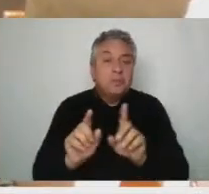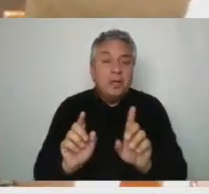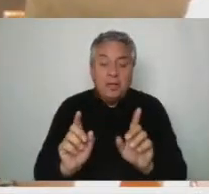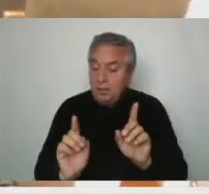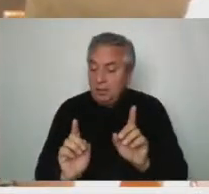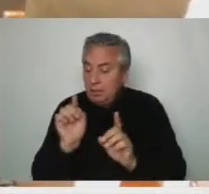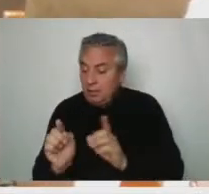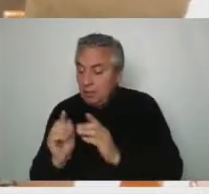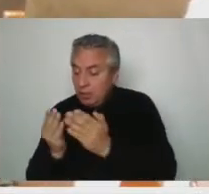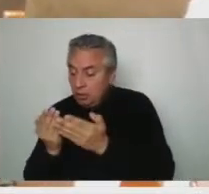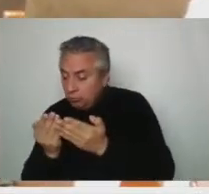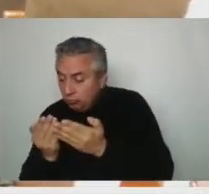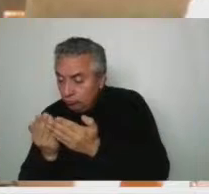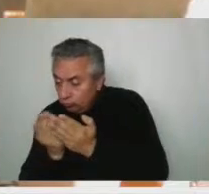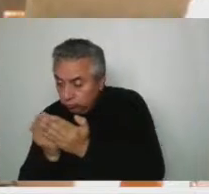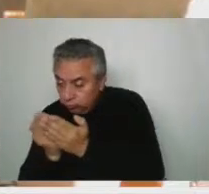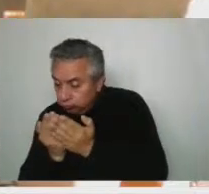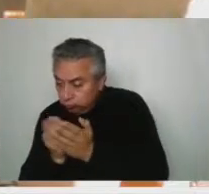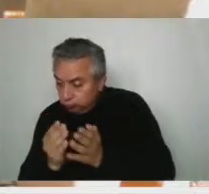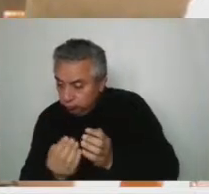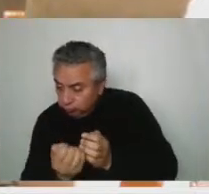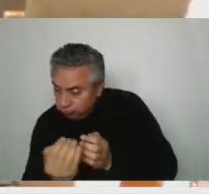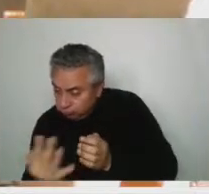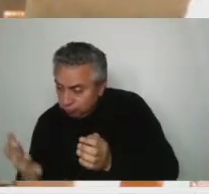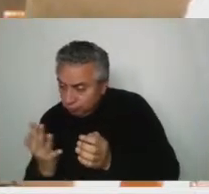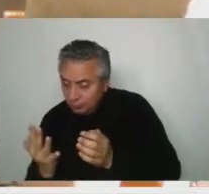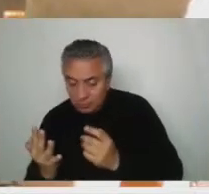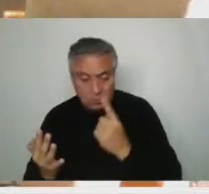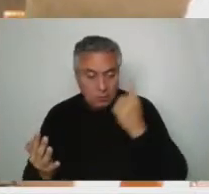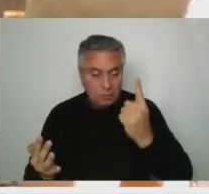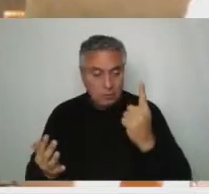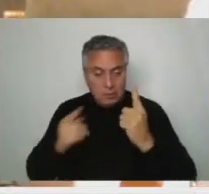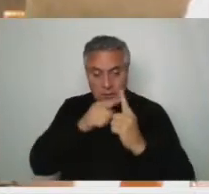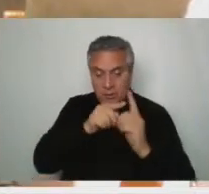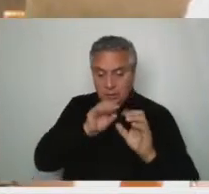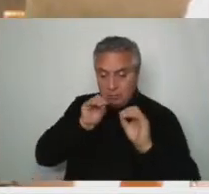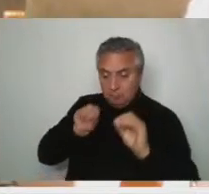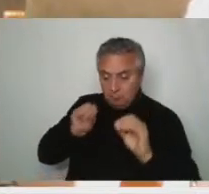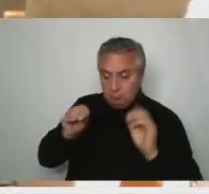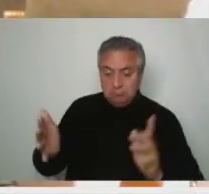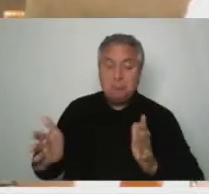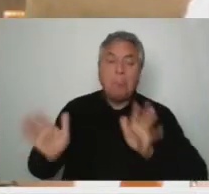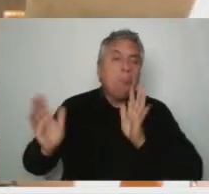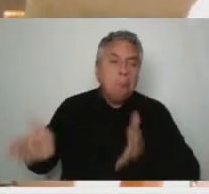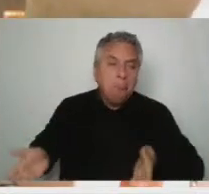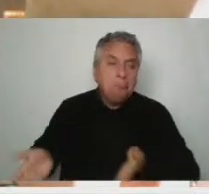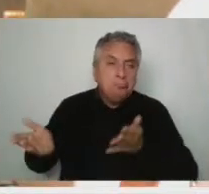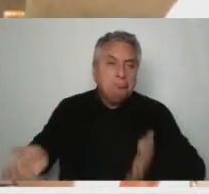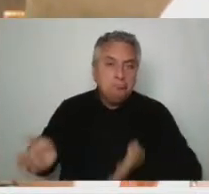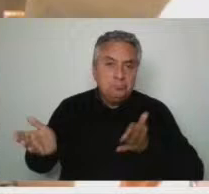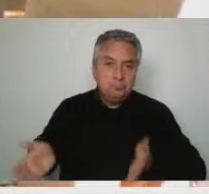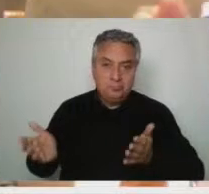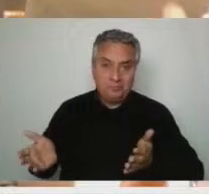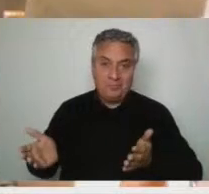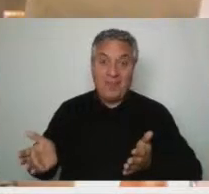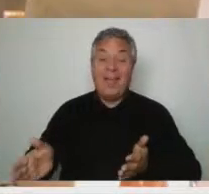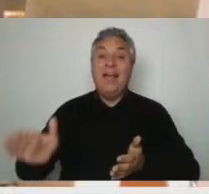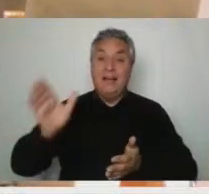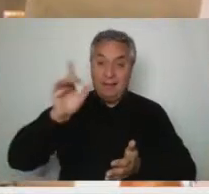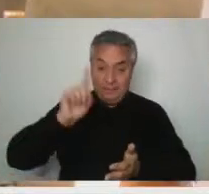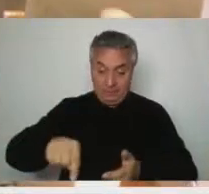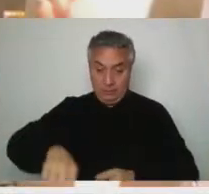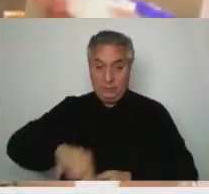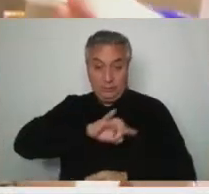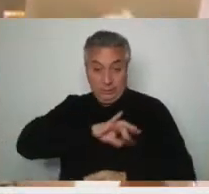did not exist, and when they're observed, they're not defined as policy priorities. The Chilean case, given the